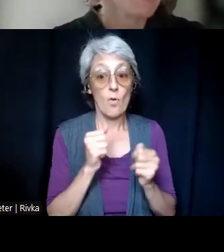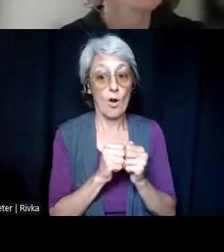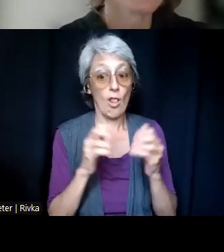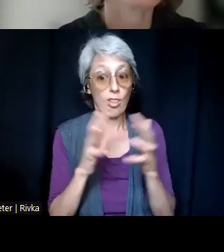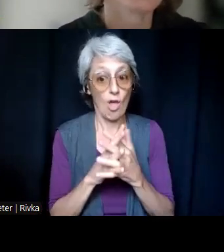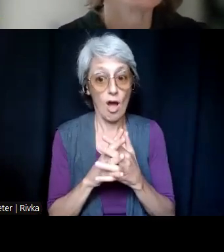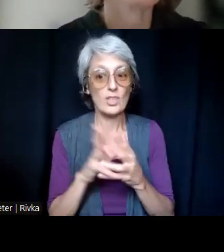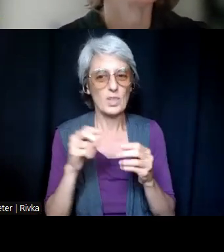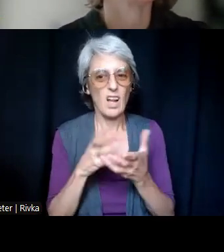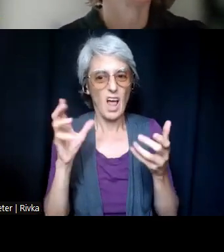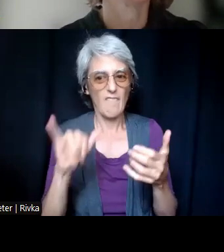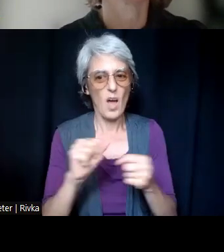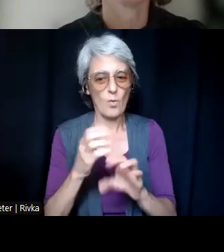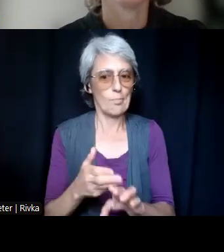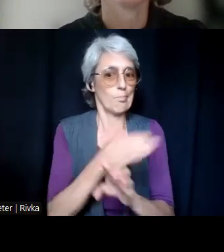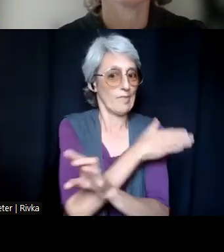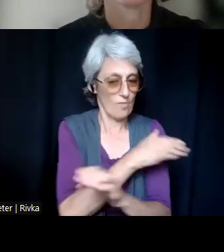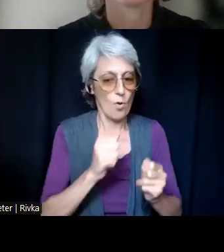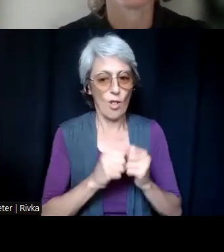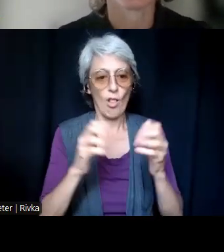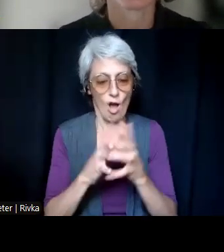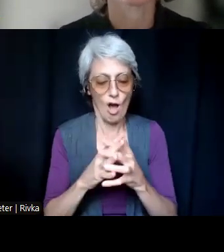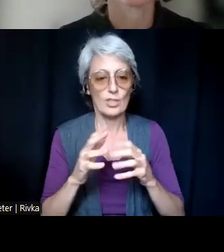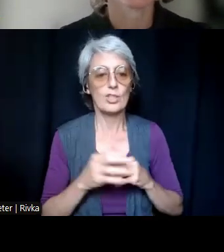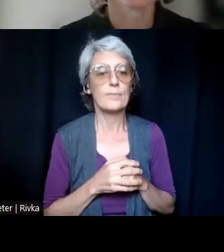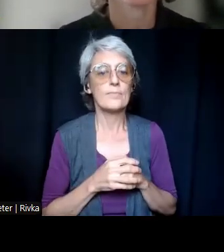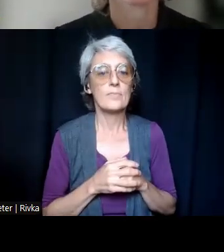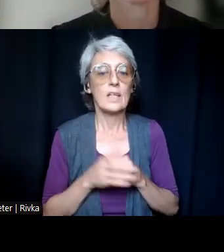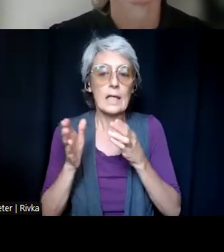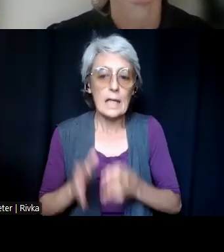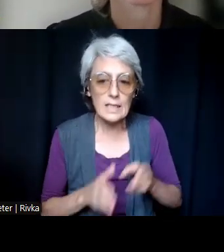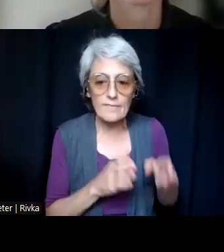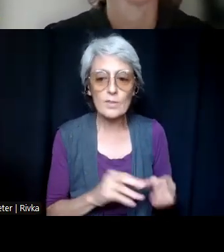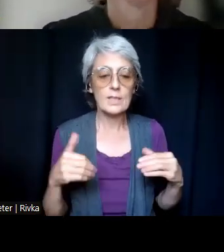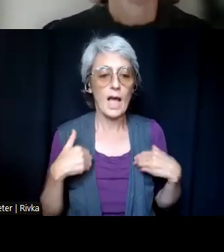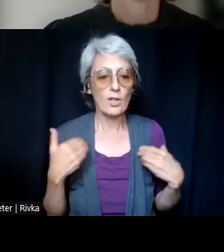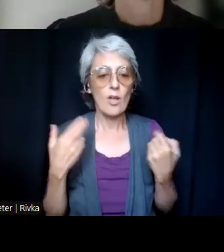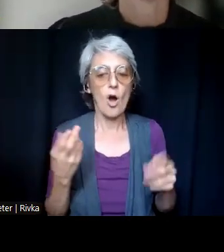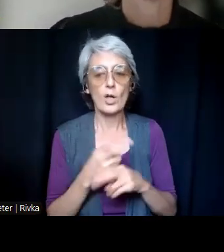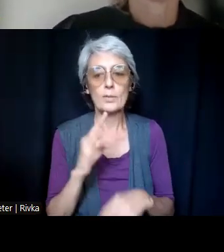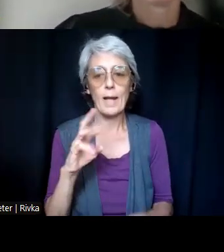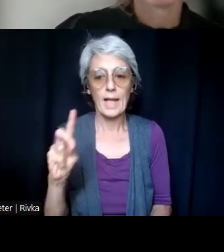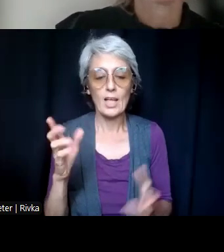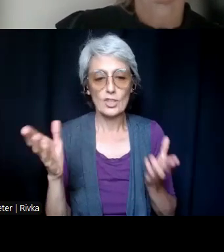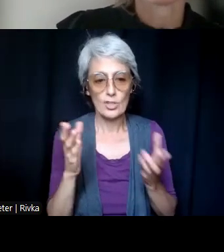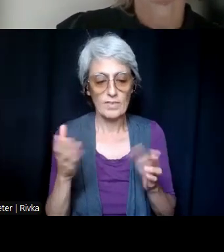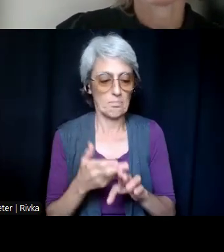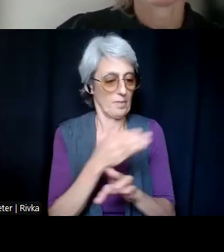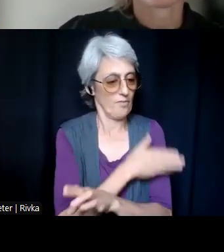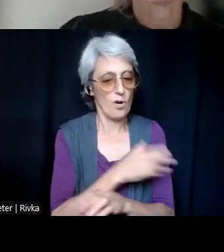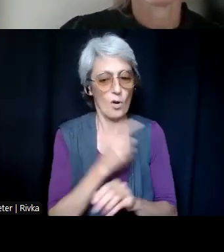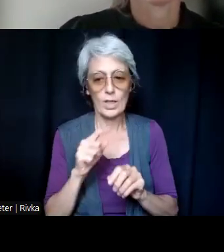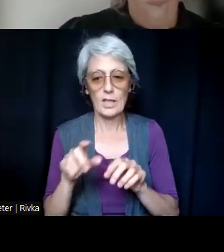we knew a lot about individuals and youth who were using Medicaid services. So we were able to identify in advance